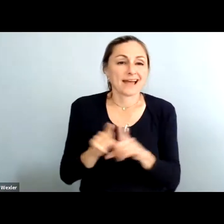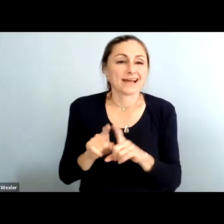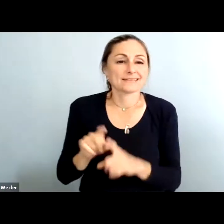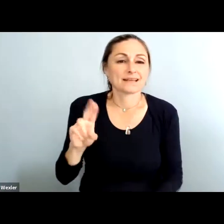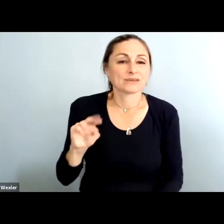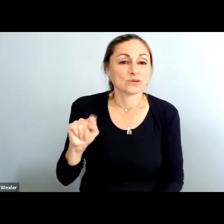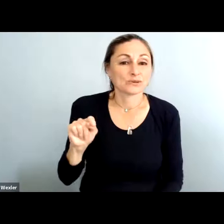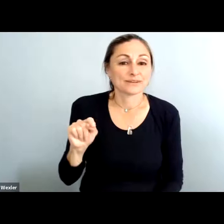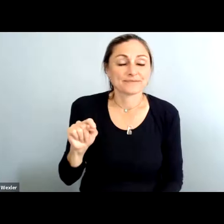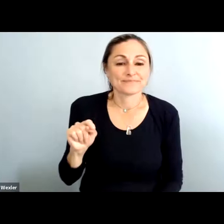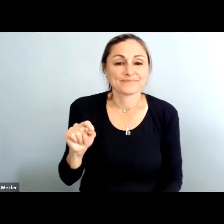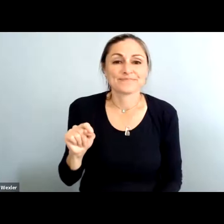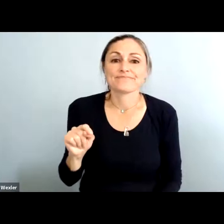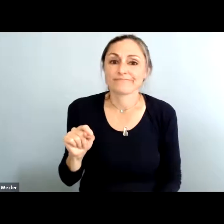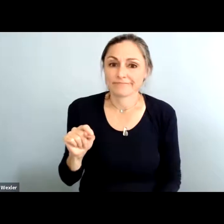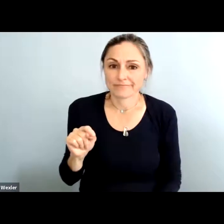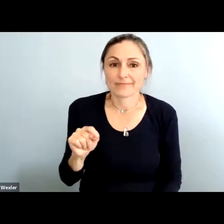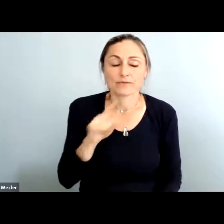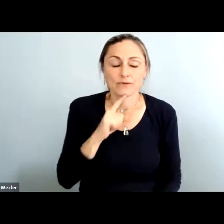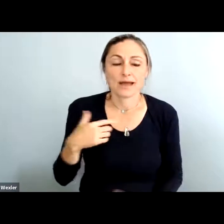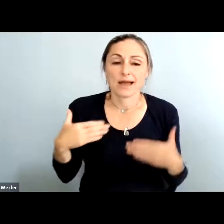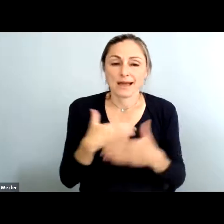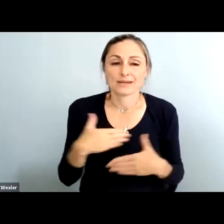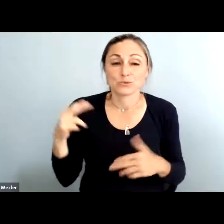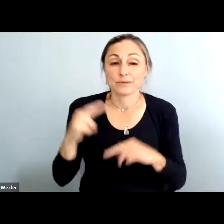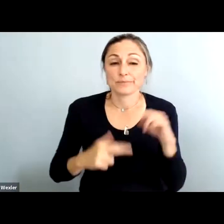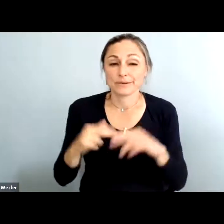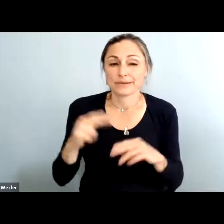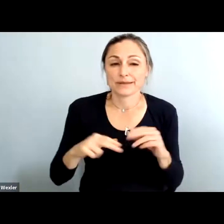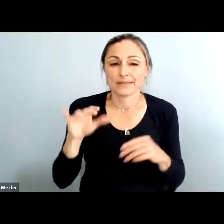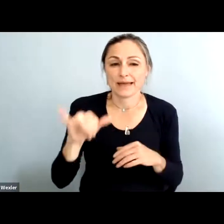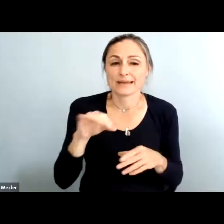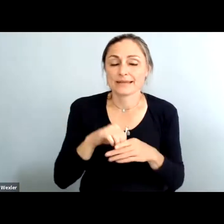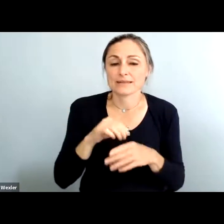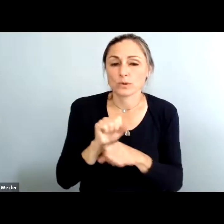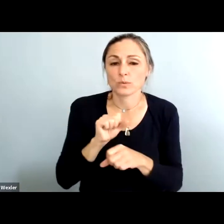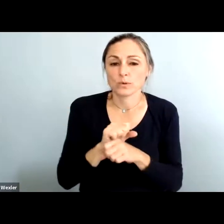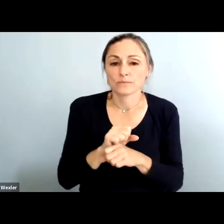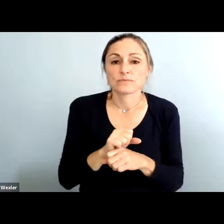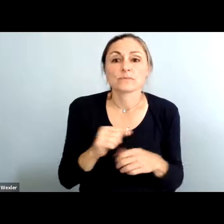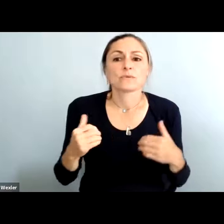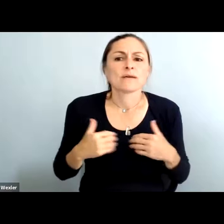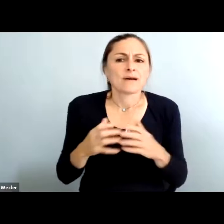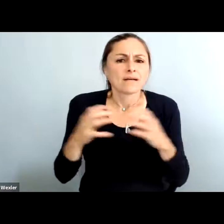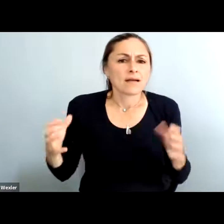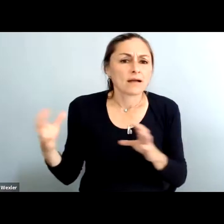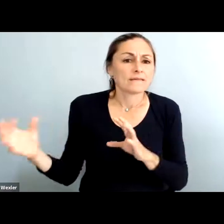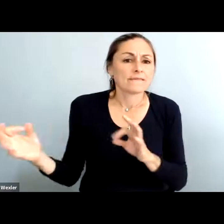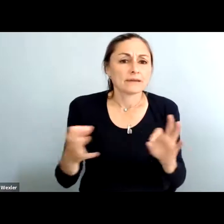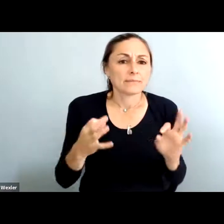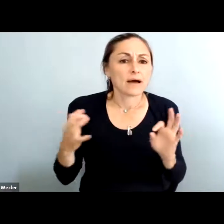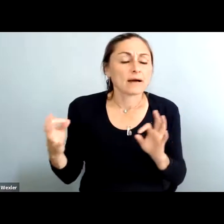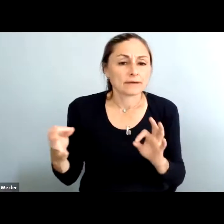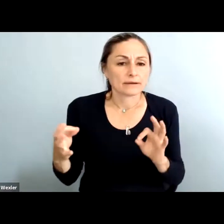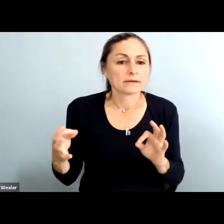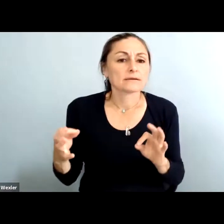was something that I really enjoyed building in the work. And we have a lot of feedback in